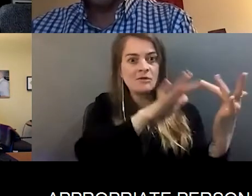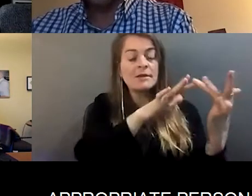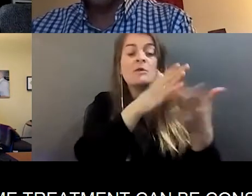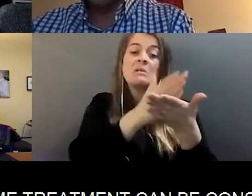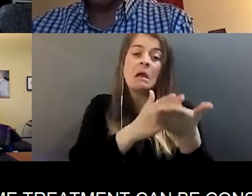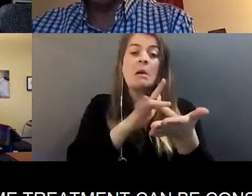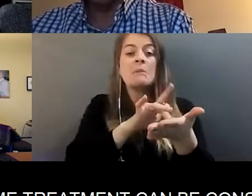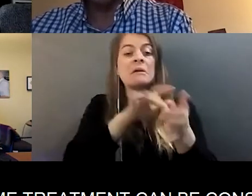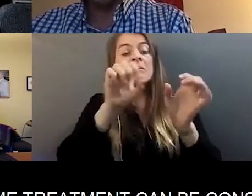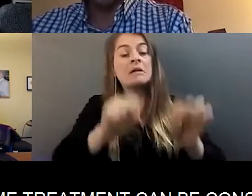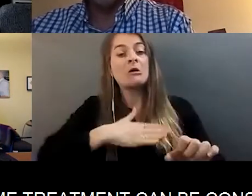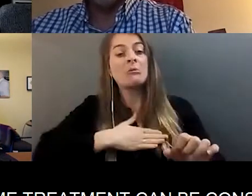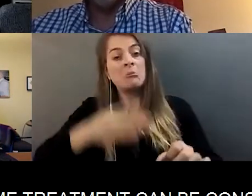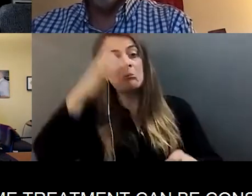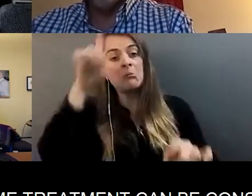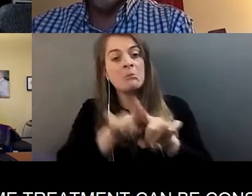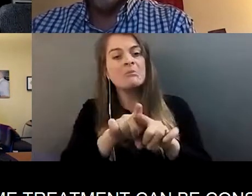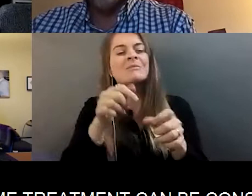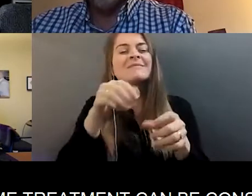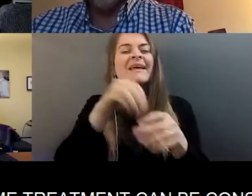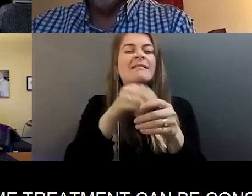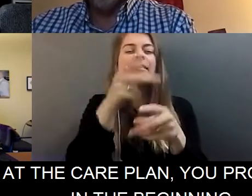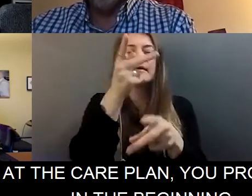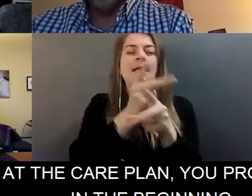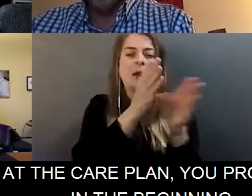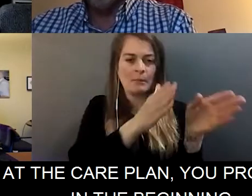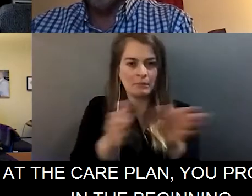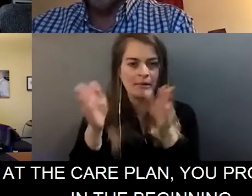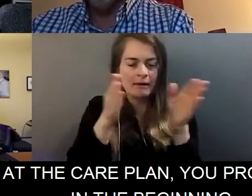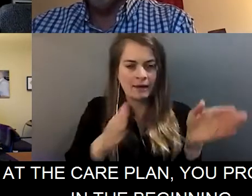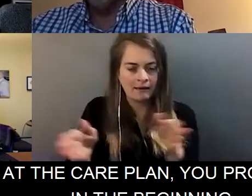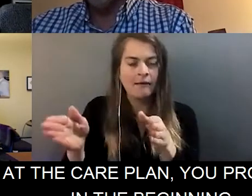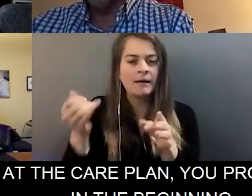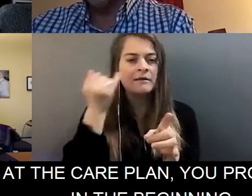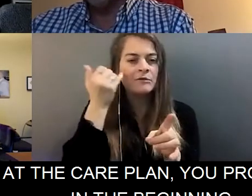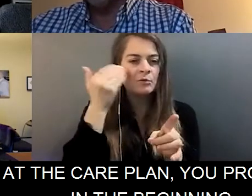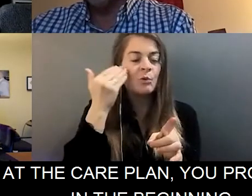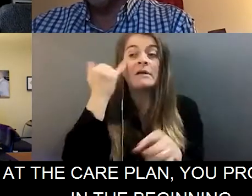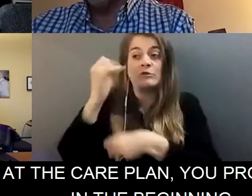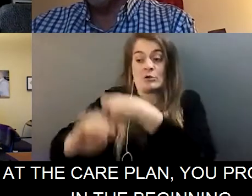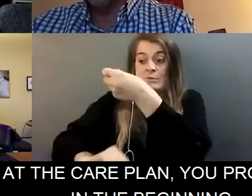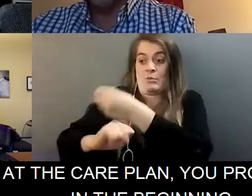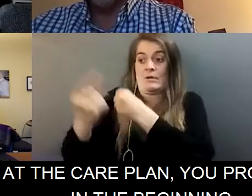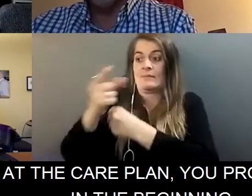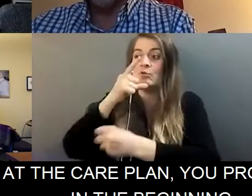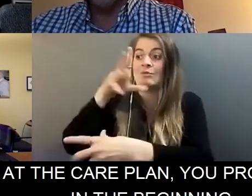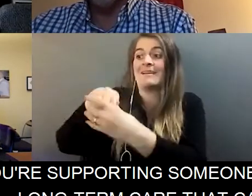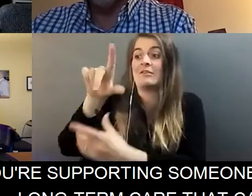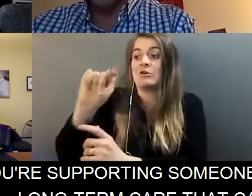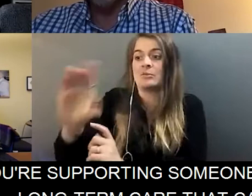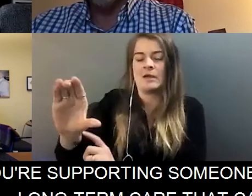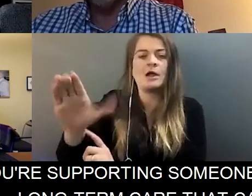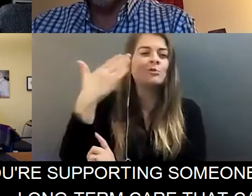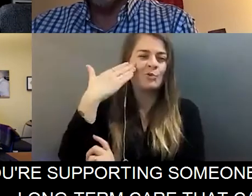to in advance, basically in the care plan, and you probably met at the beginning if you are supporting someone living in long-term care and came up with